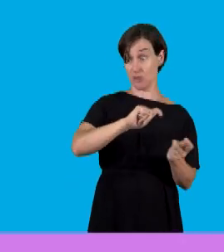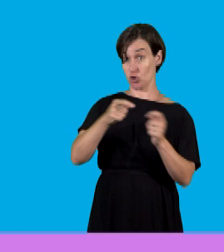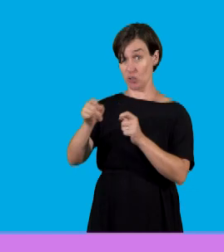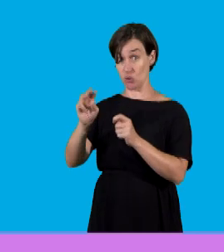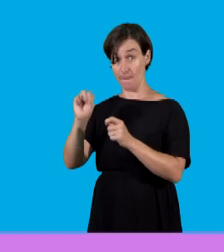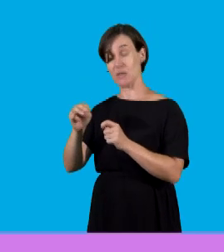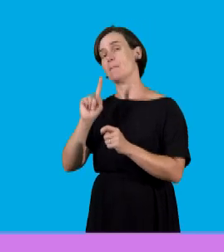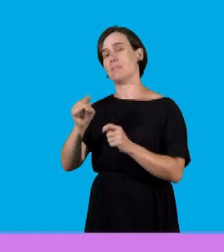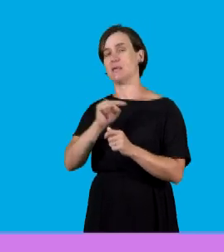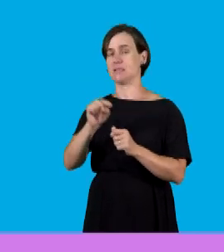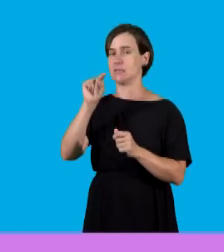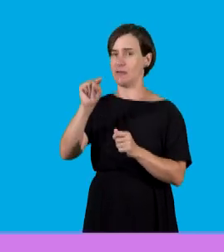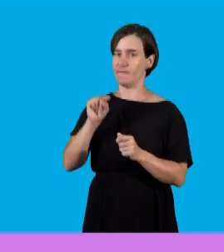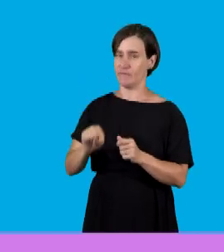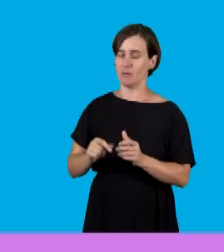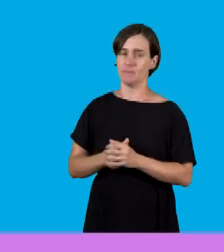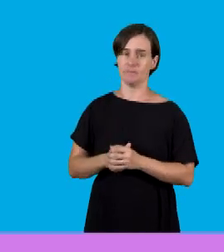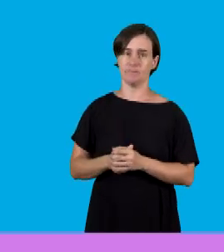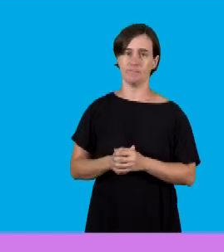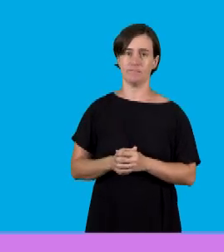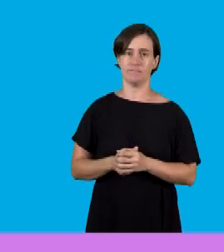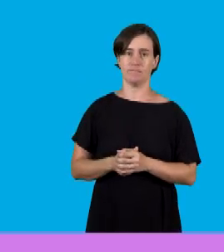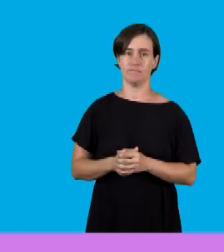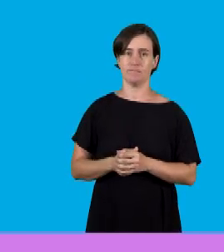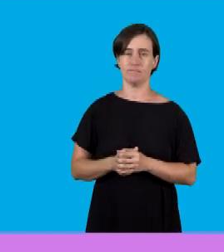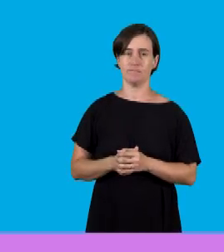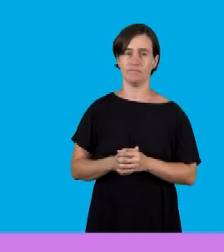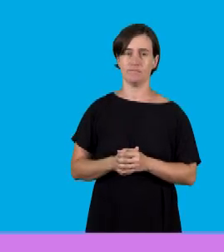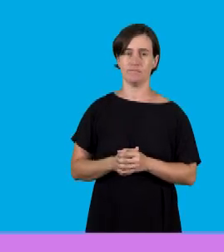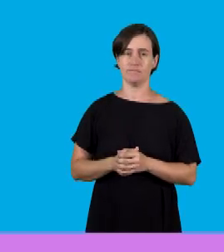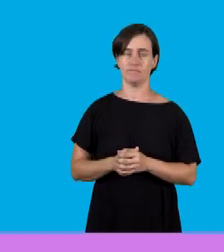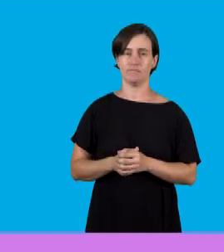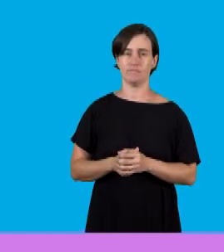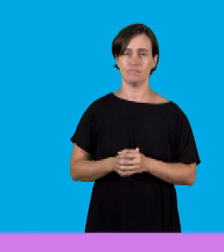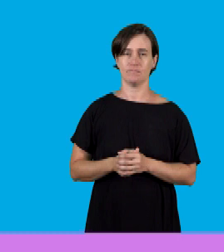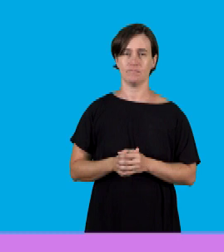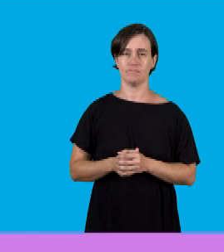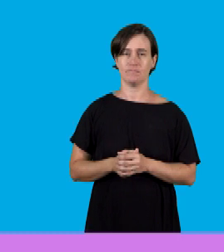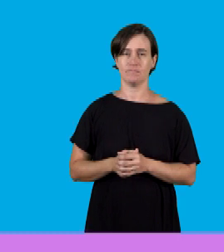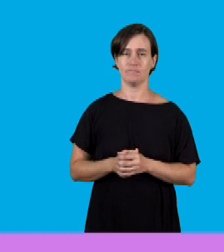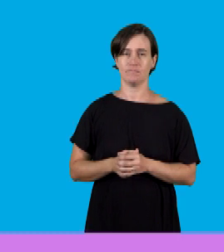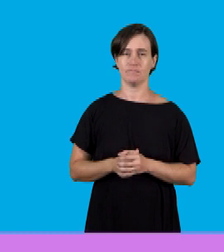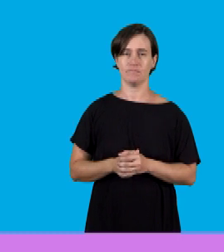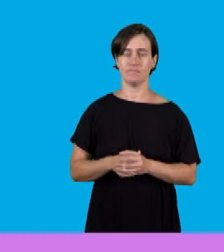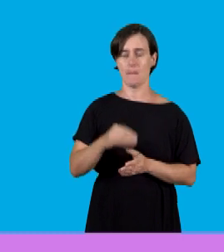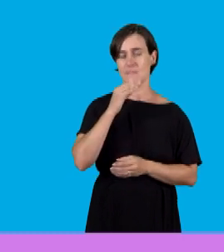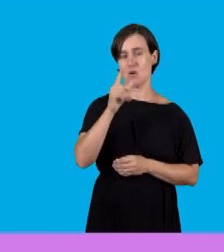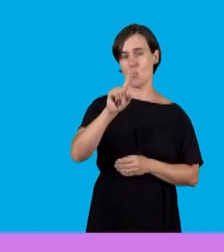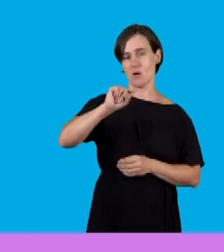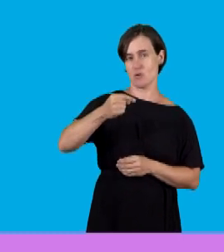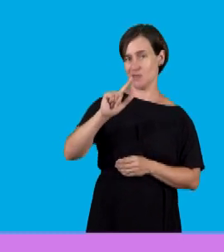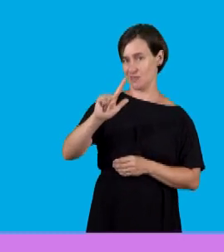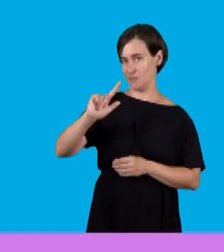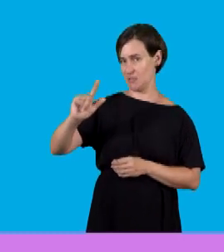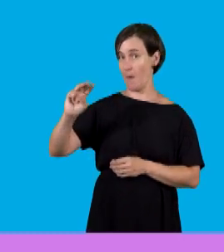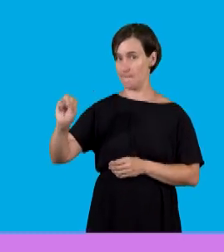big. So what is 177 divided by 100? We are getting